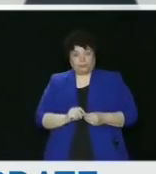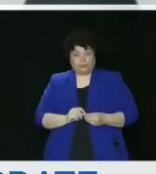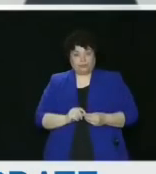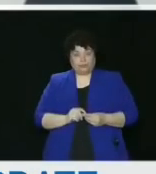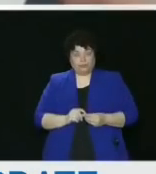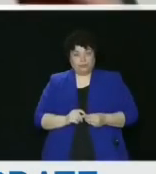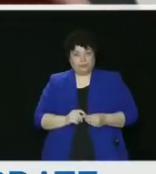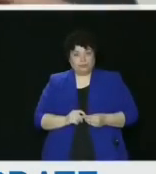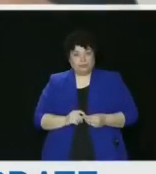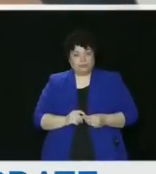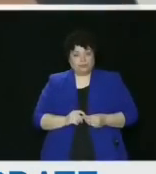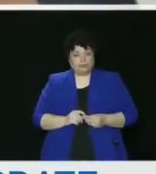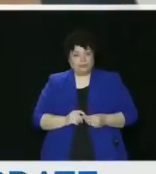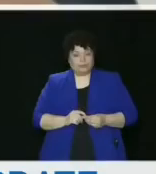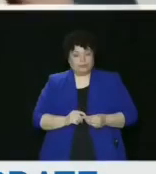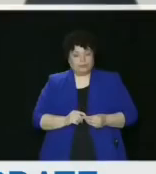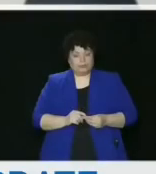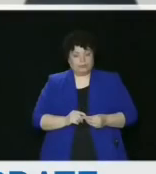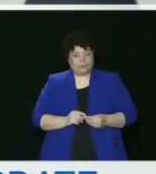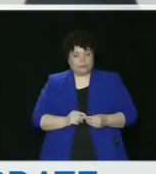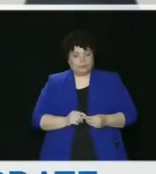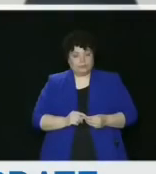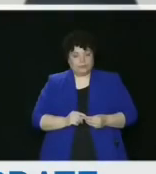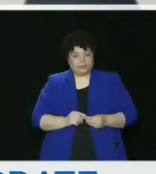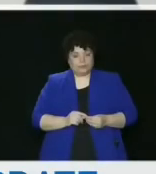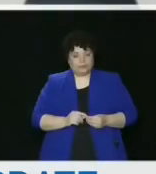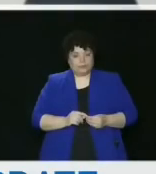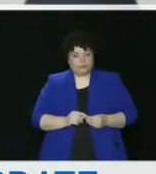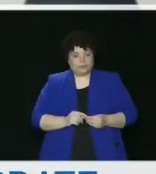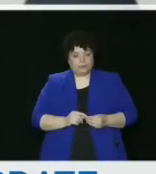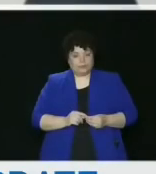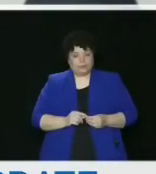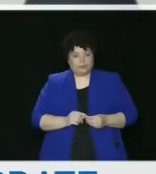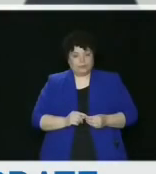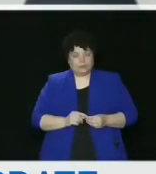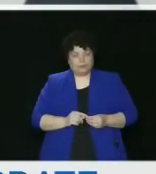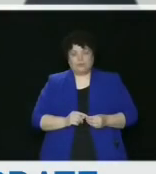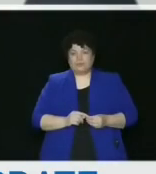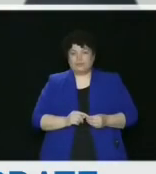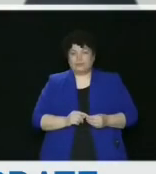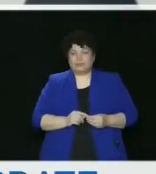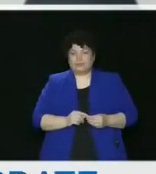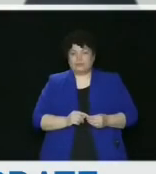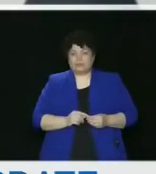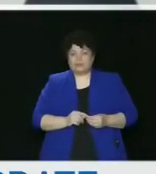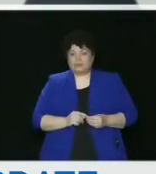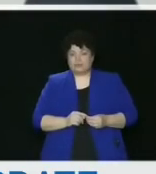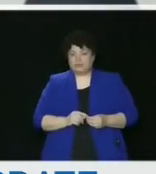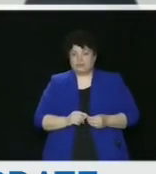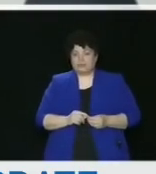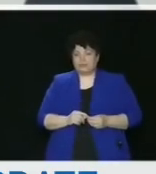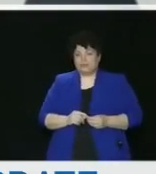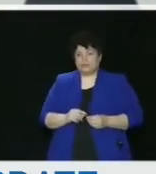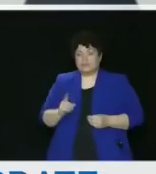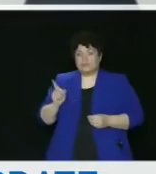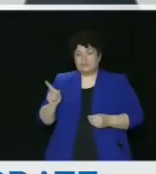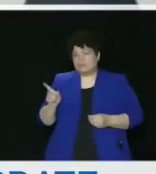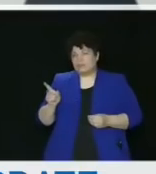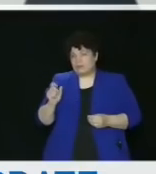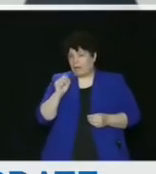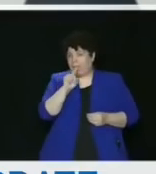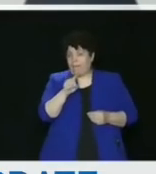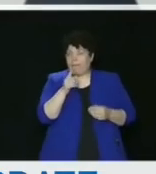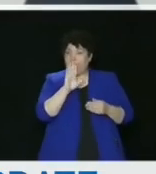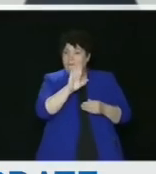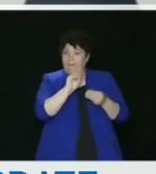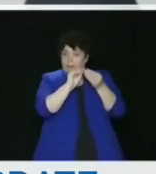I'd like to change how we see things. Sometimes we ask you what's the worst thing that could happen, but now I'd like to ask you, in the figures